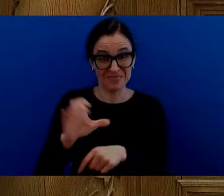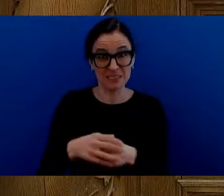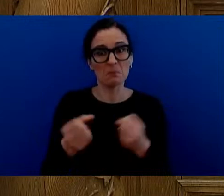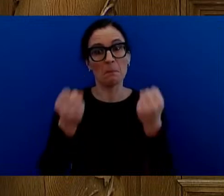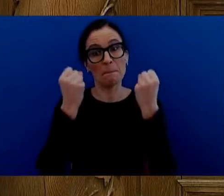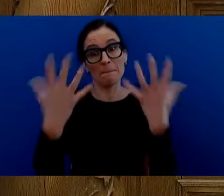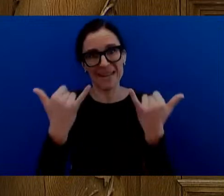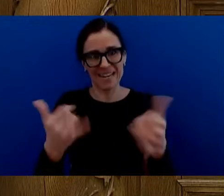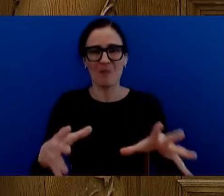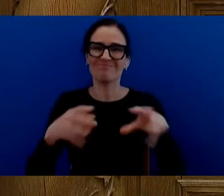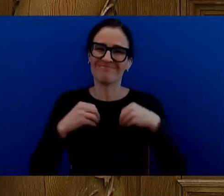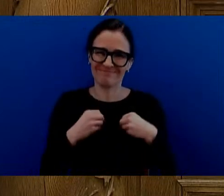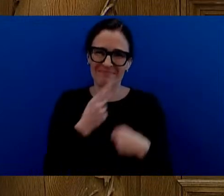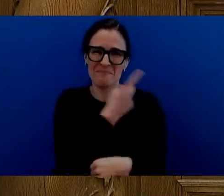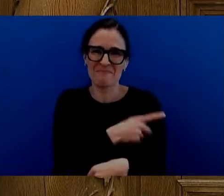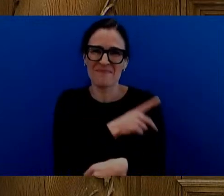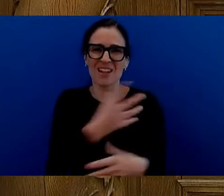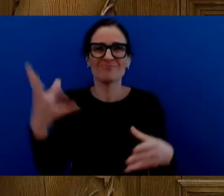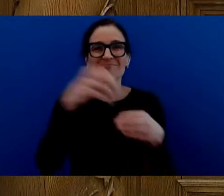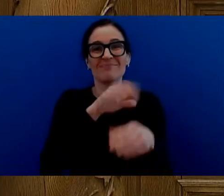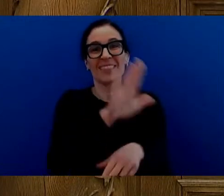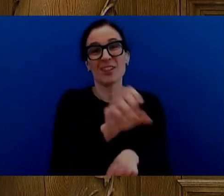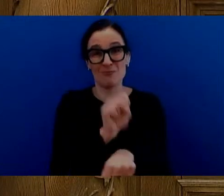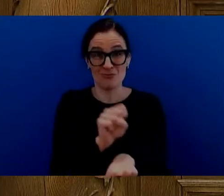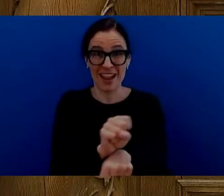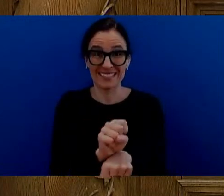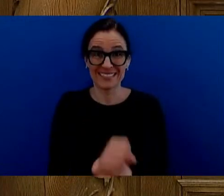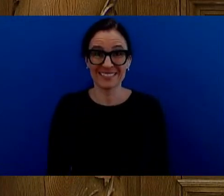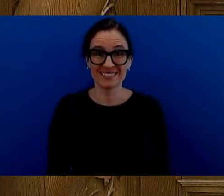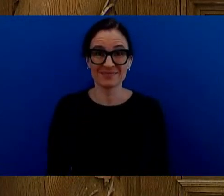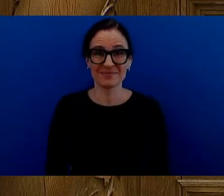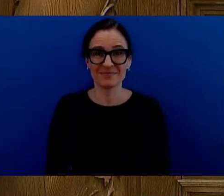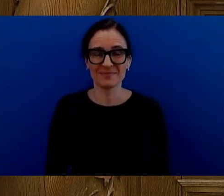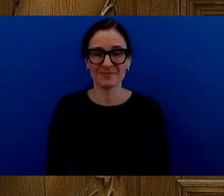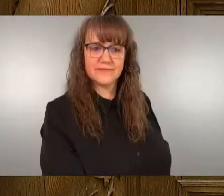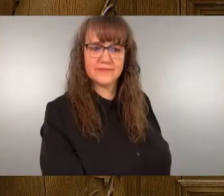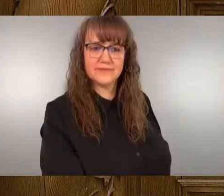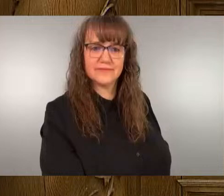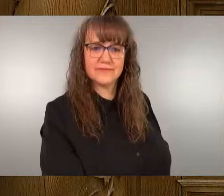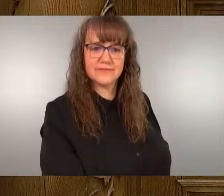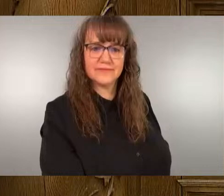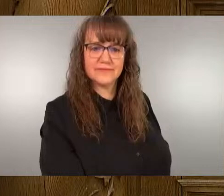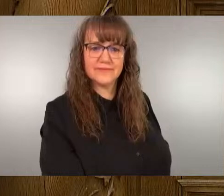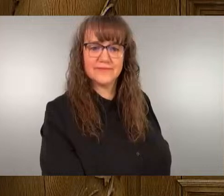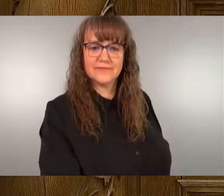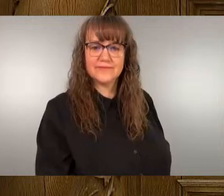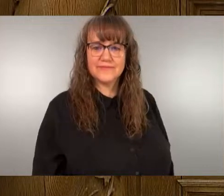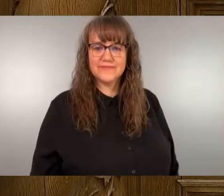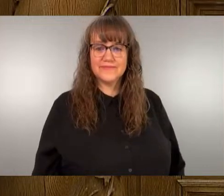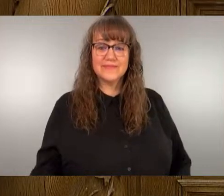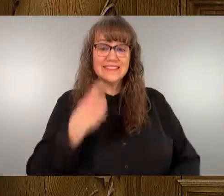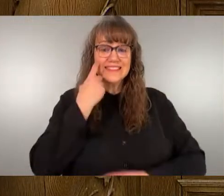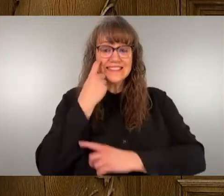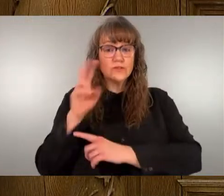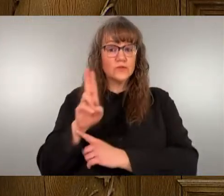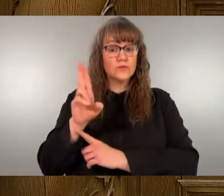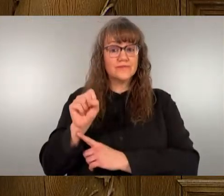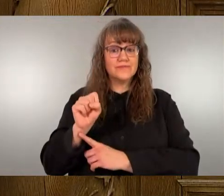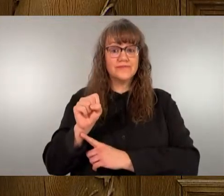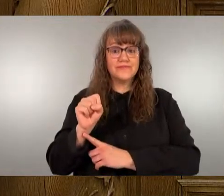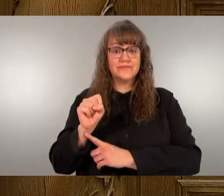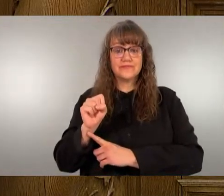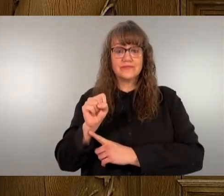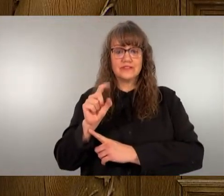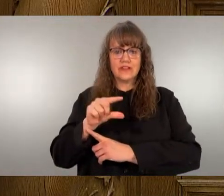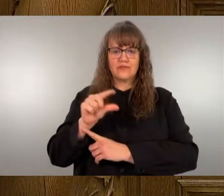While the recent threats from the U.S. administration have felt like a betrayal, they have awoken something powerful in Canadians.